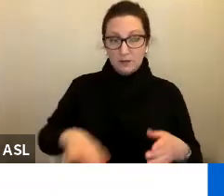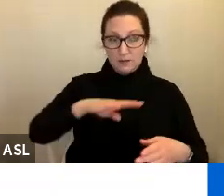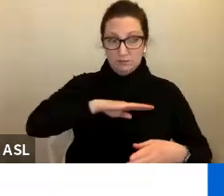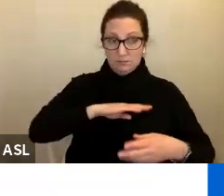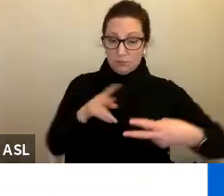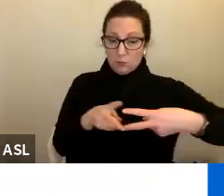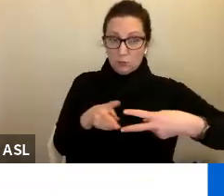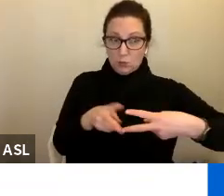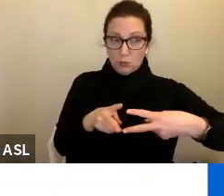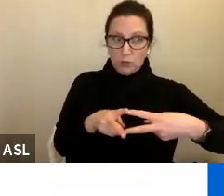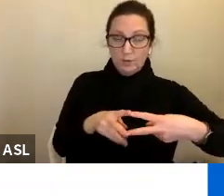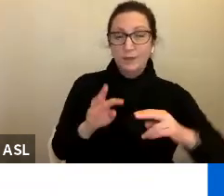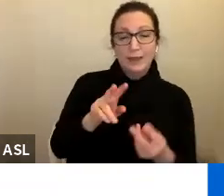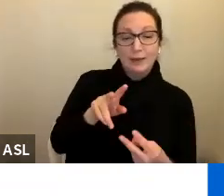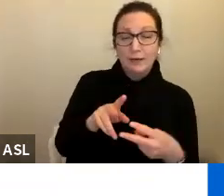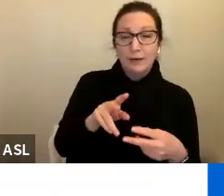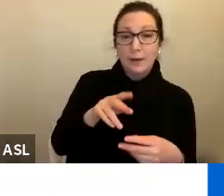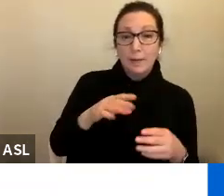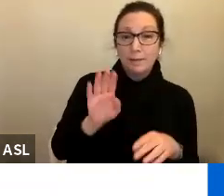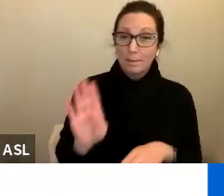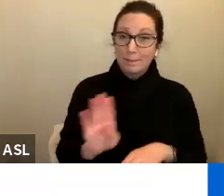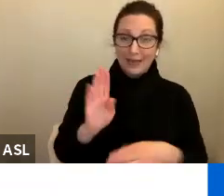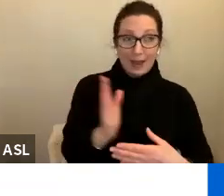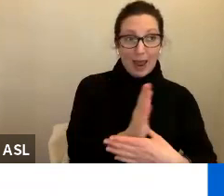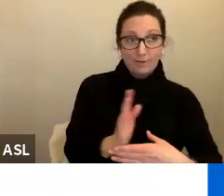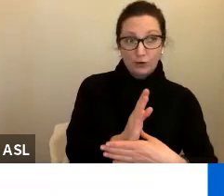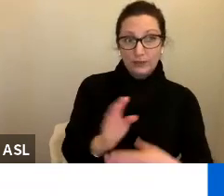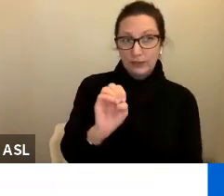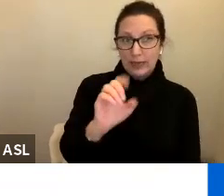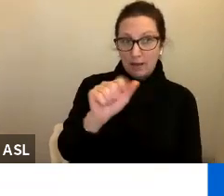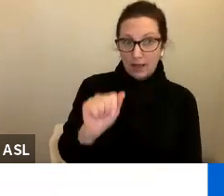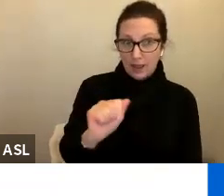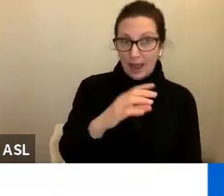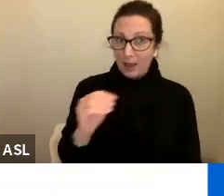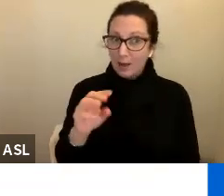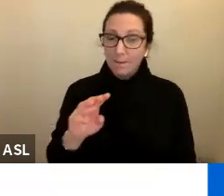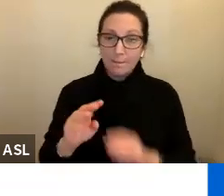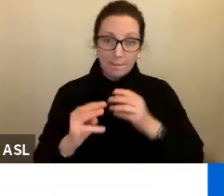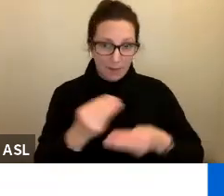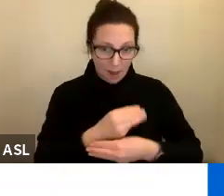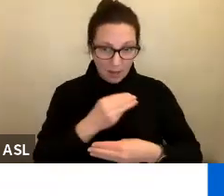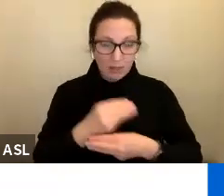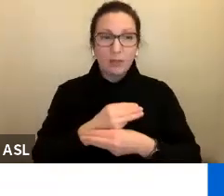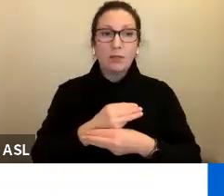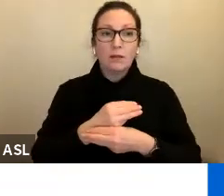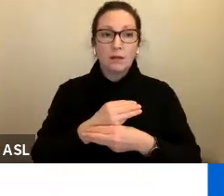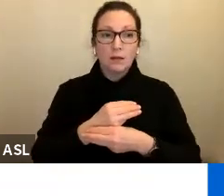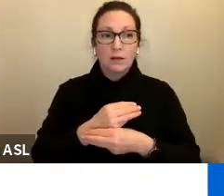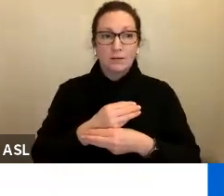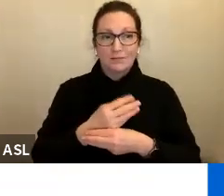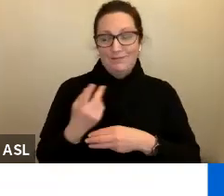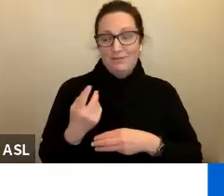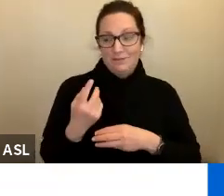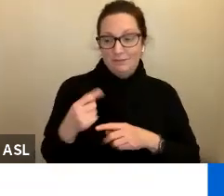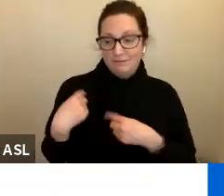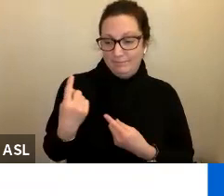either to have a B average in ELA and math on the last school years. So